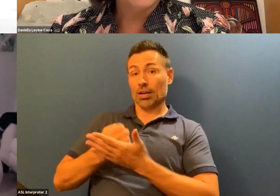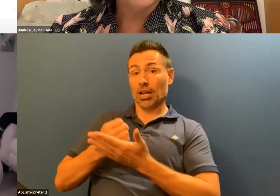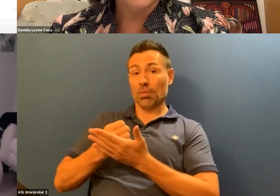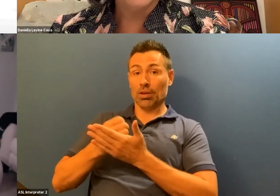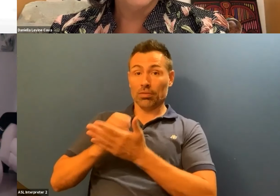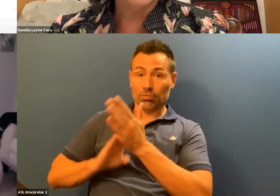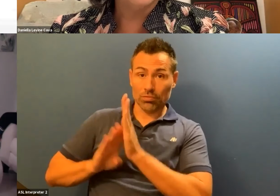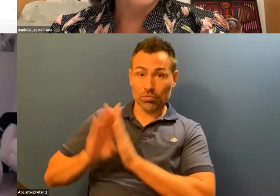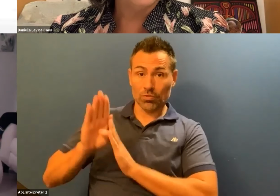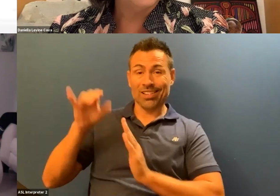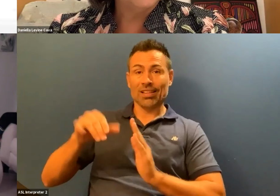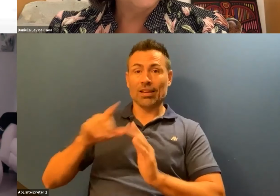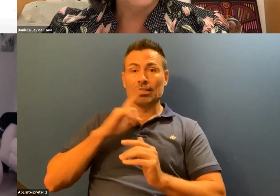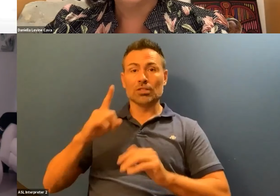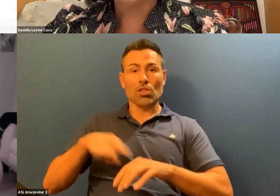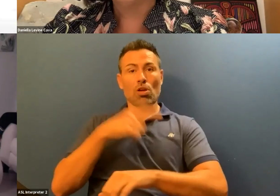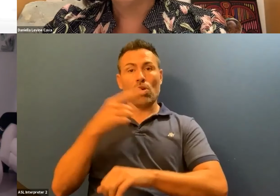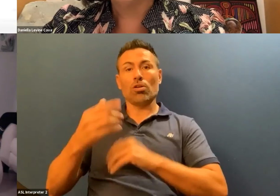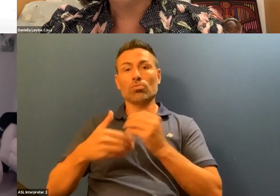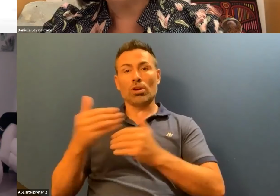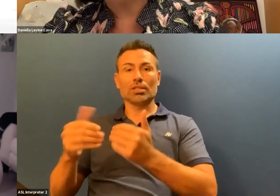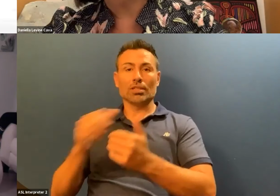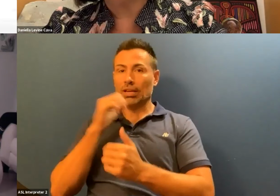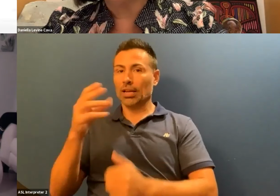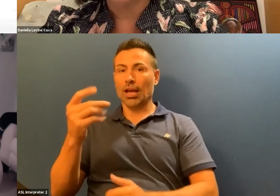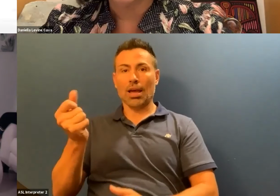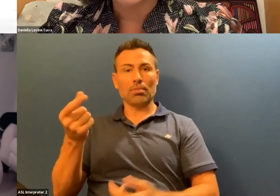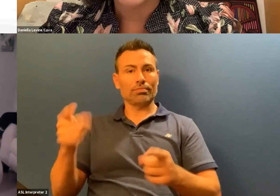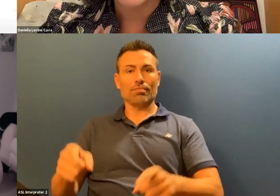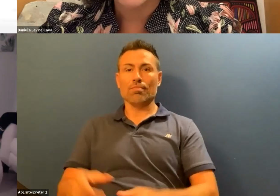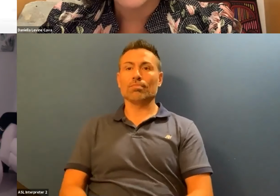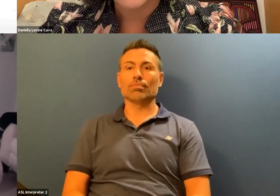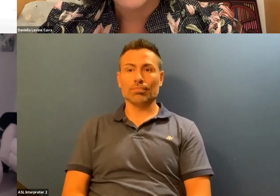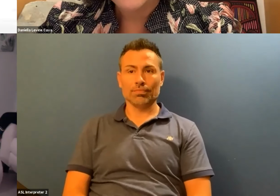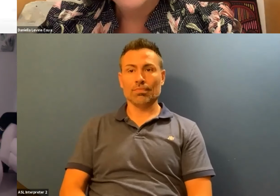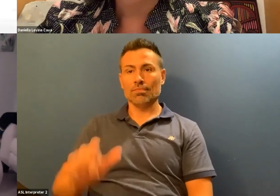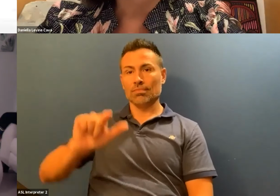to be a lengthy process. Ms. Collins.